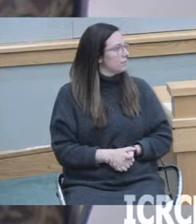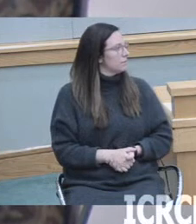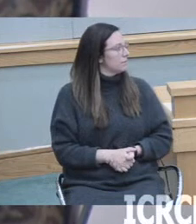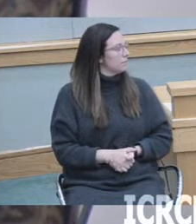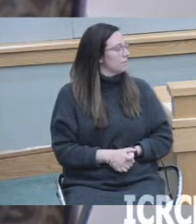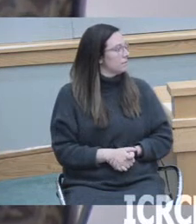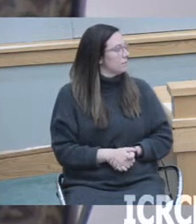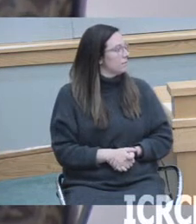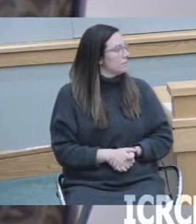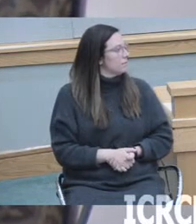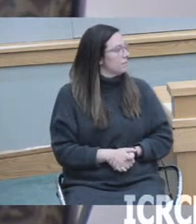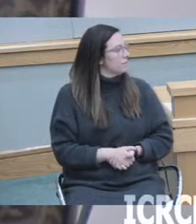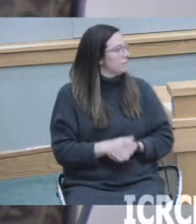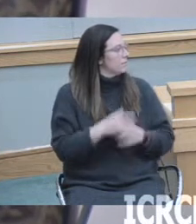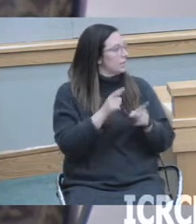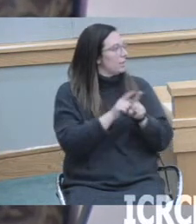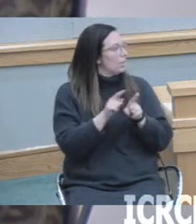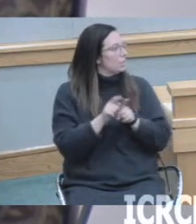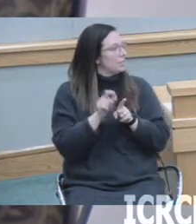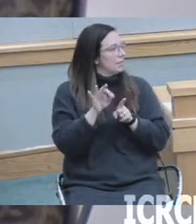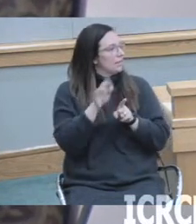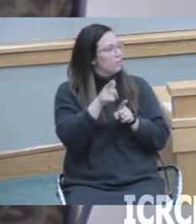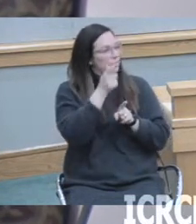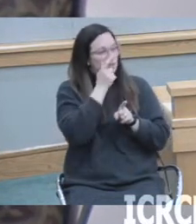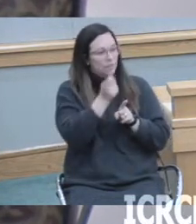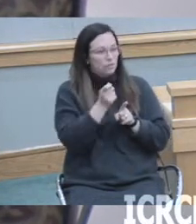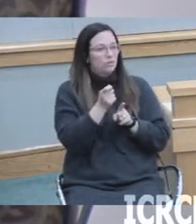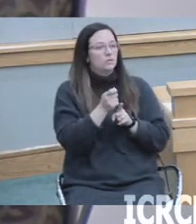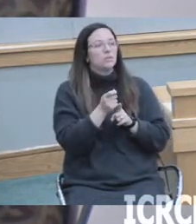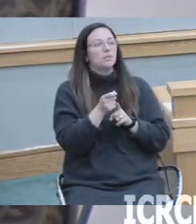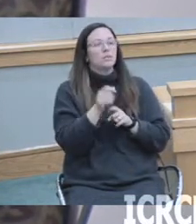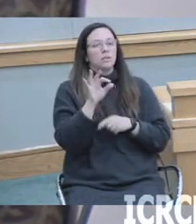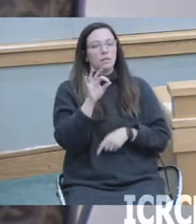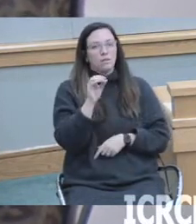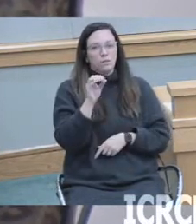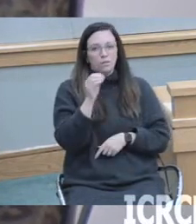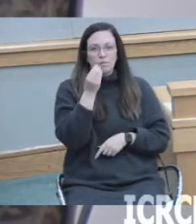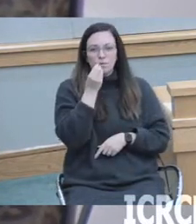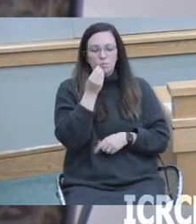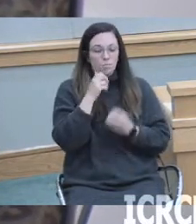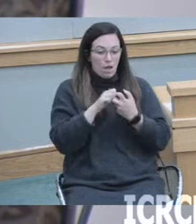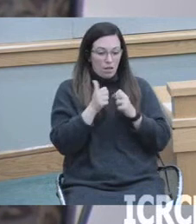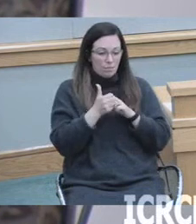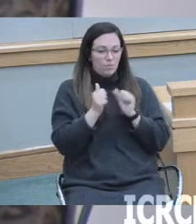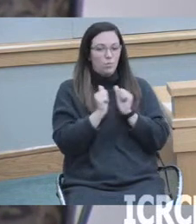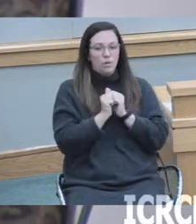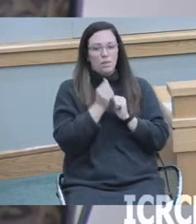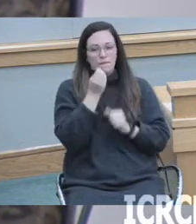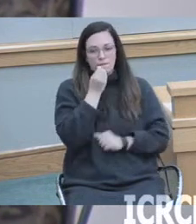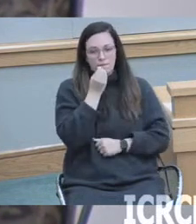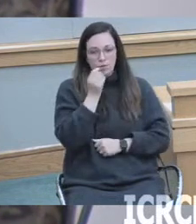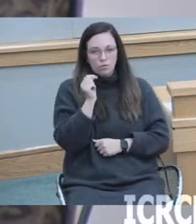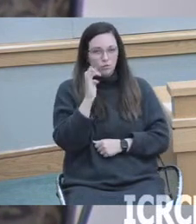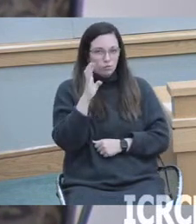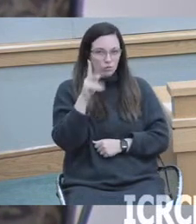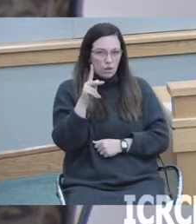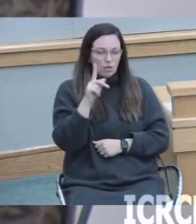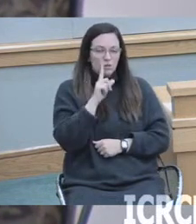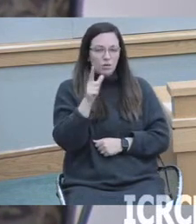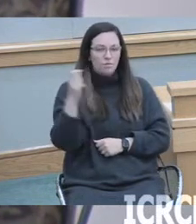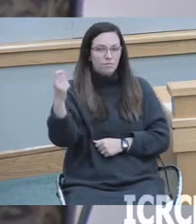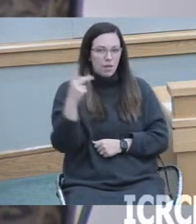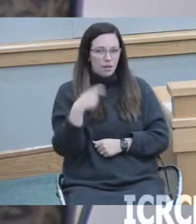the problem of the food trucks are back. We've had a number of complaints about them,